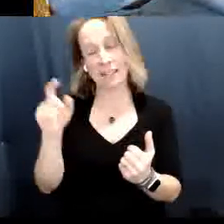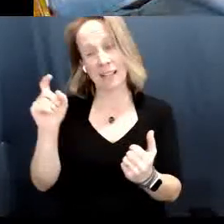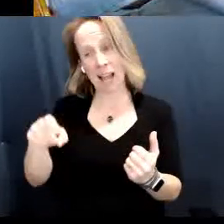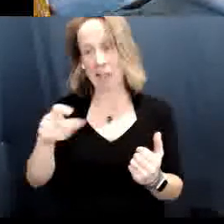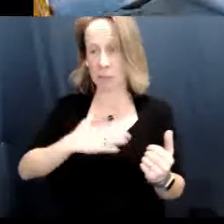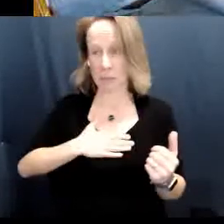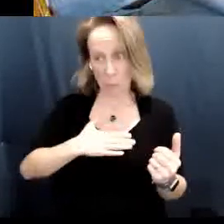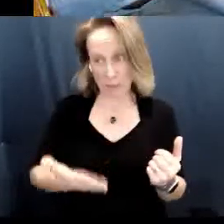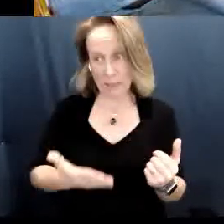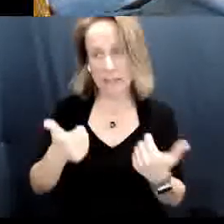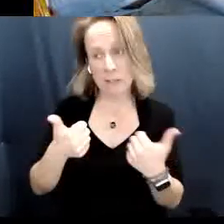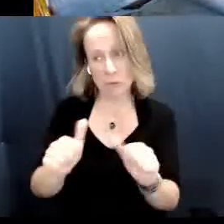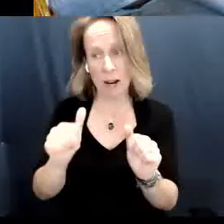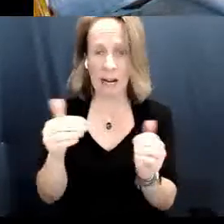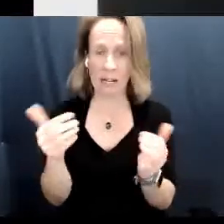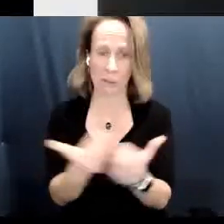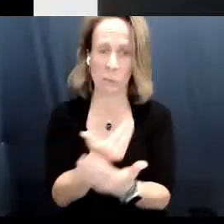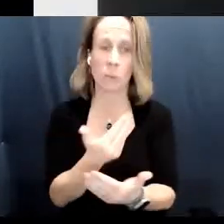new.